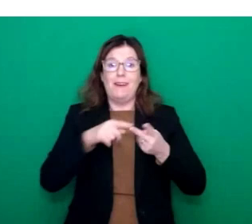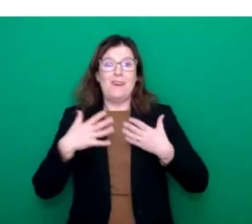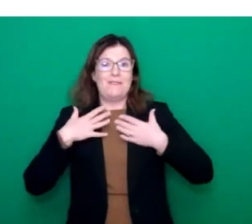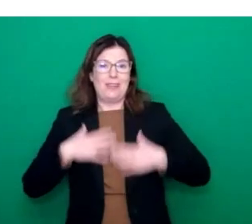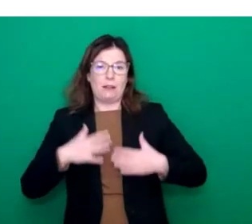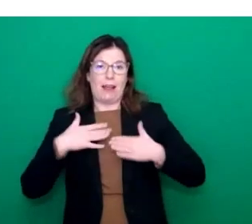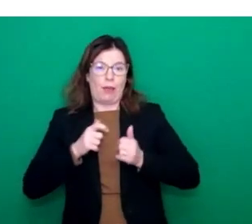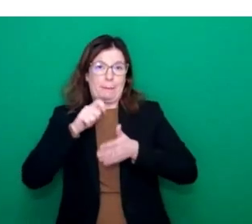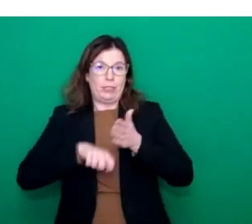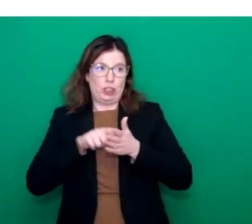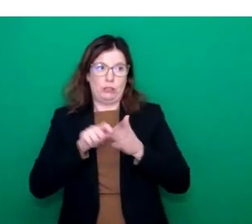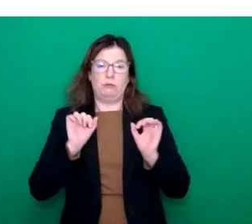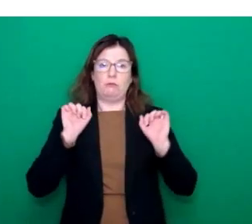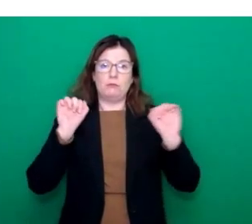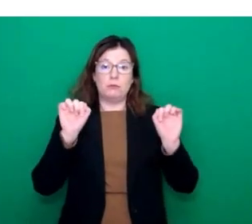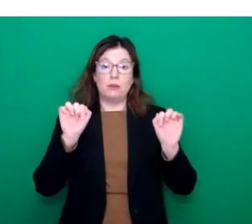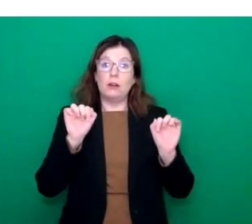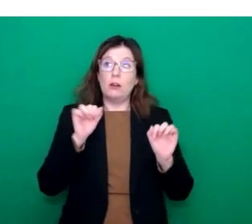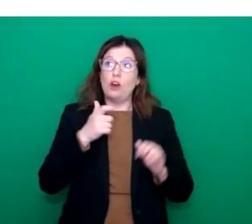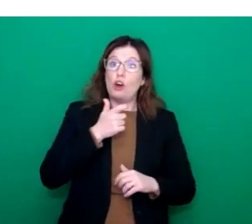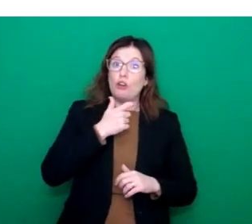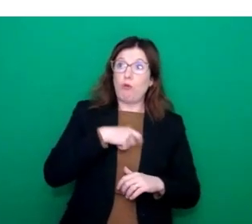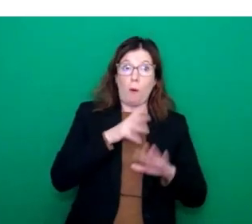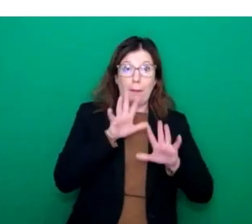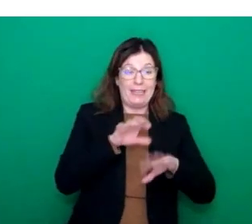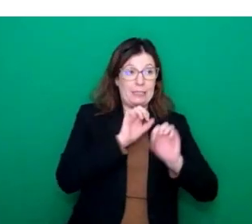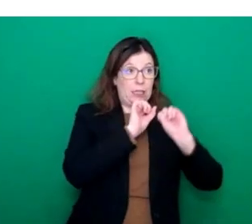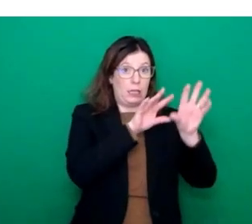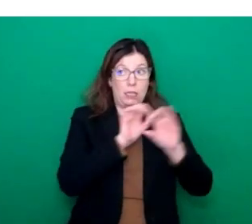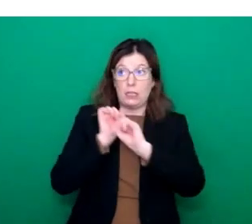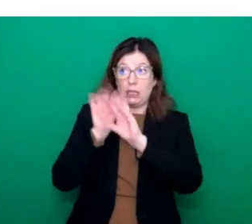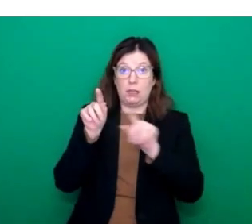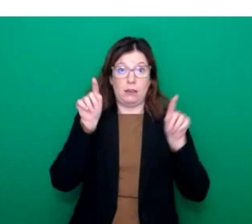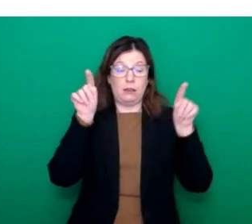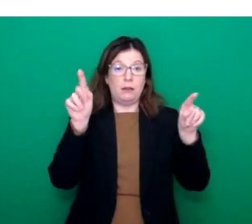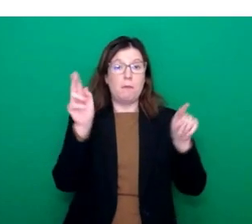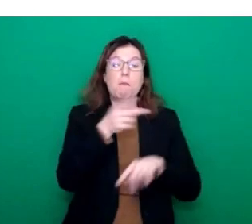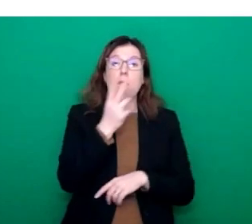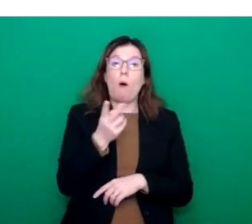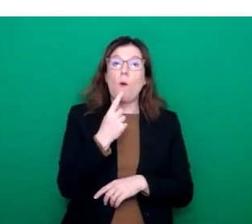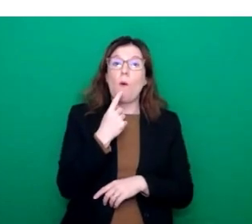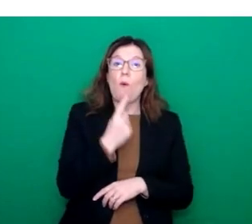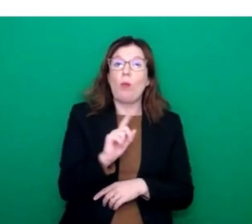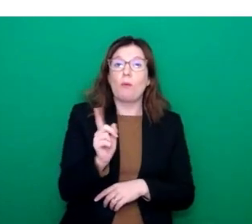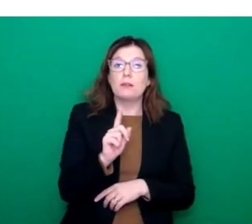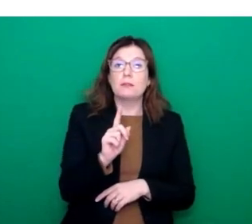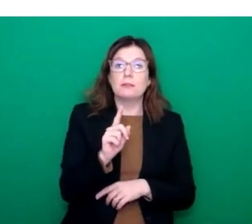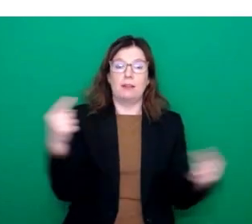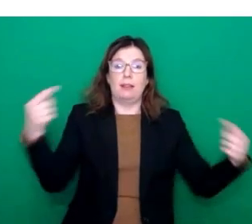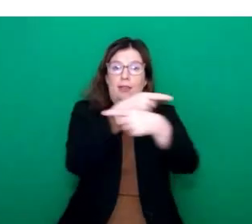commissioners. When we floated this role to both commissioning groups, both of them have said, this is the role for the other